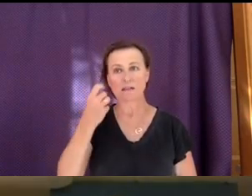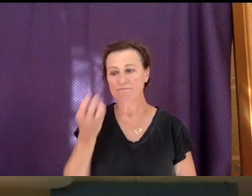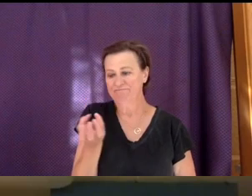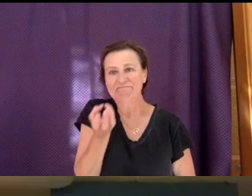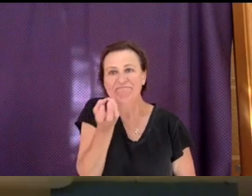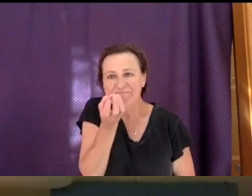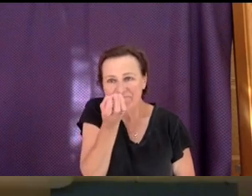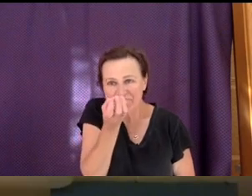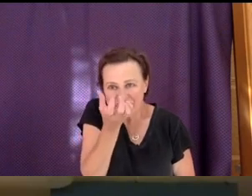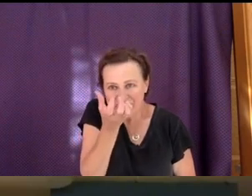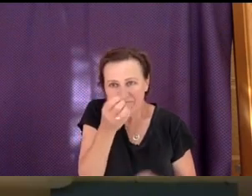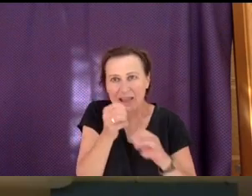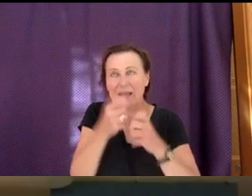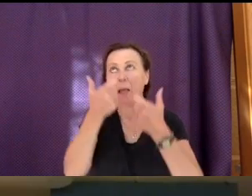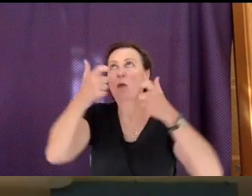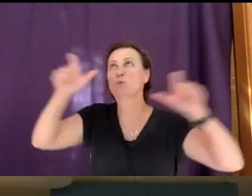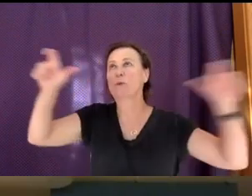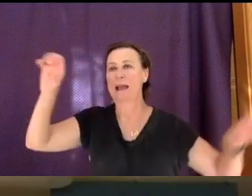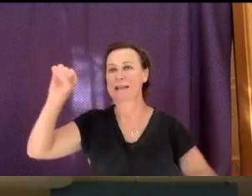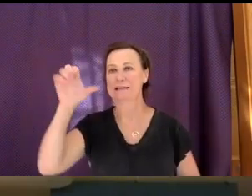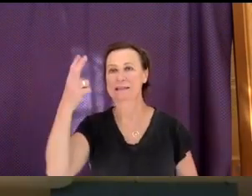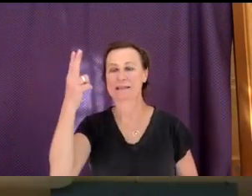the grand scheme.